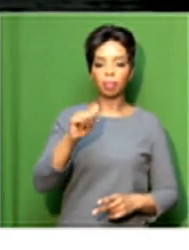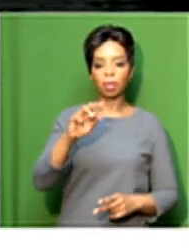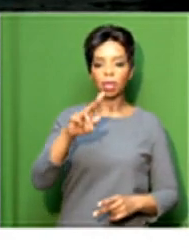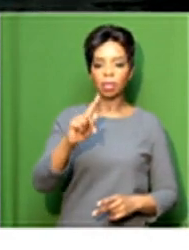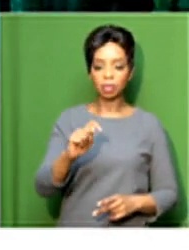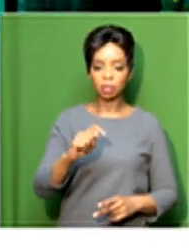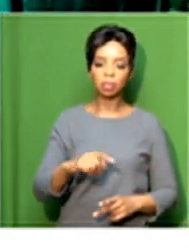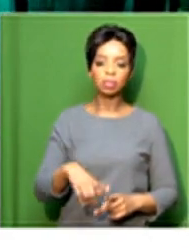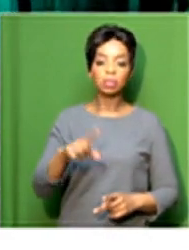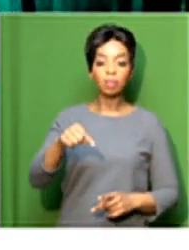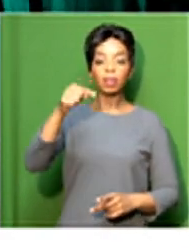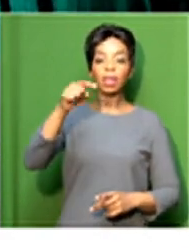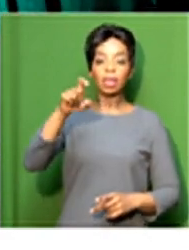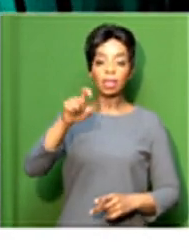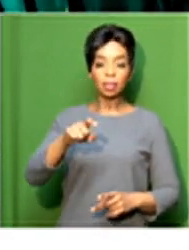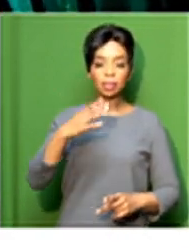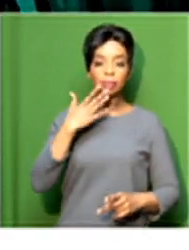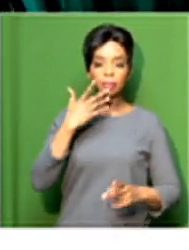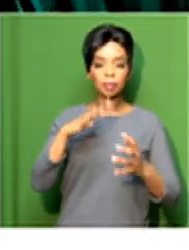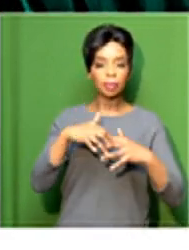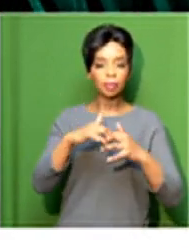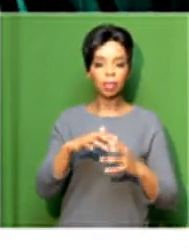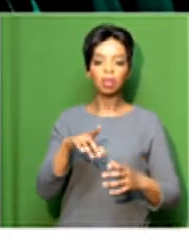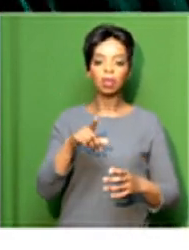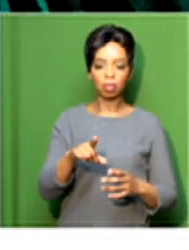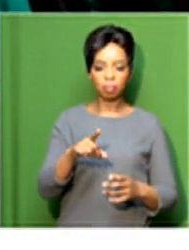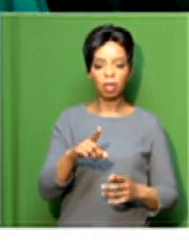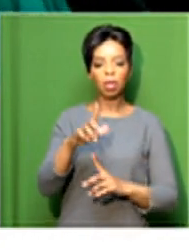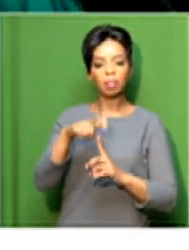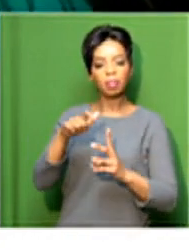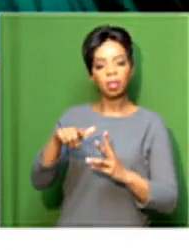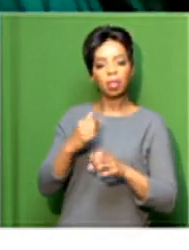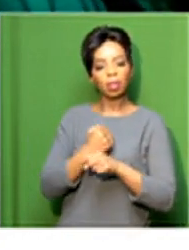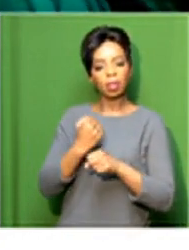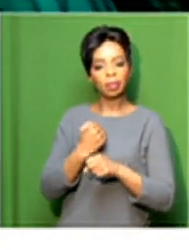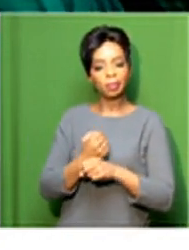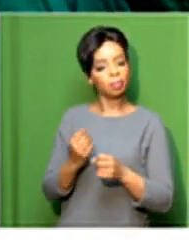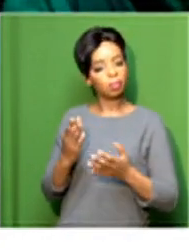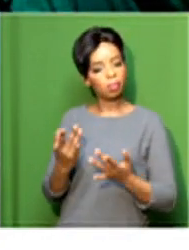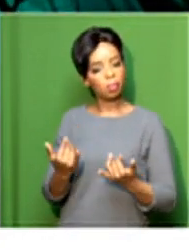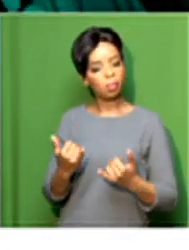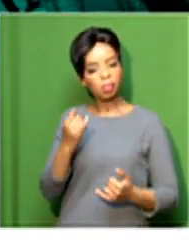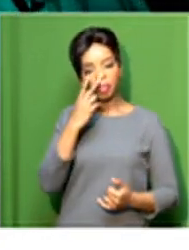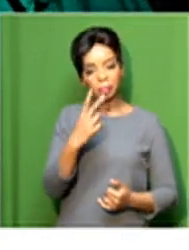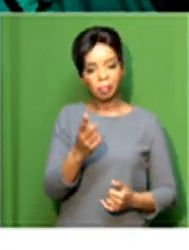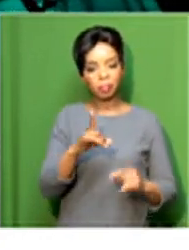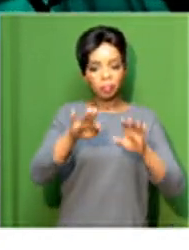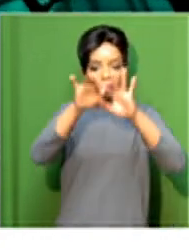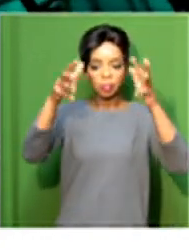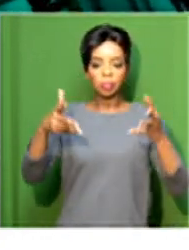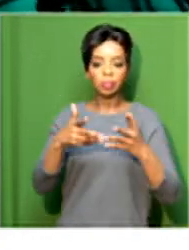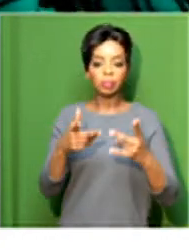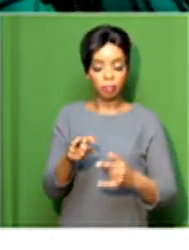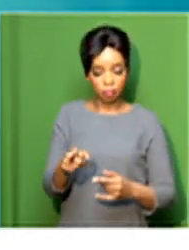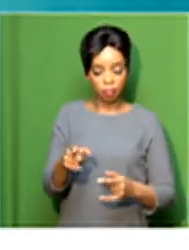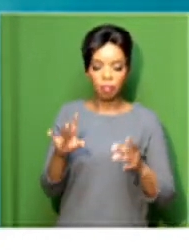by archaeologists. Okay. So for South Africans and for people all over the world, the Great African Sea Forest is our original